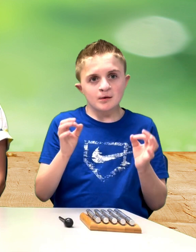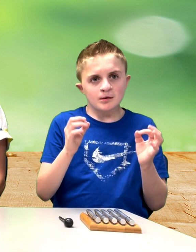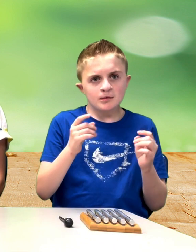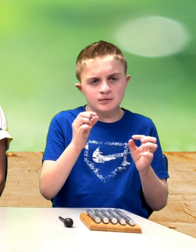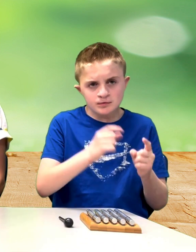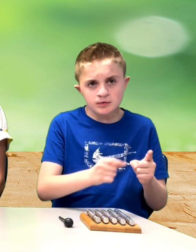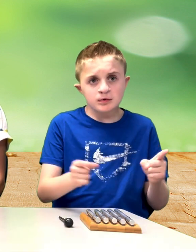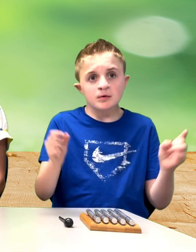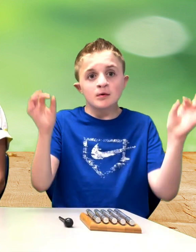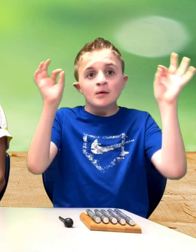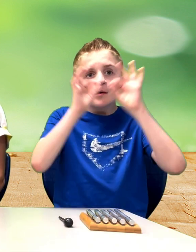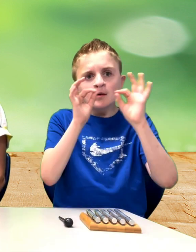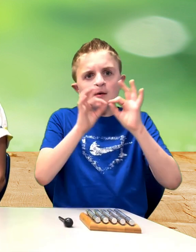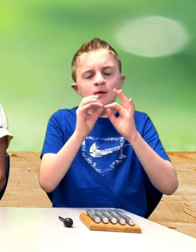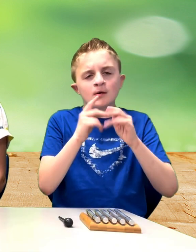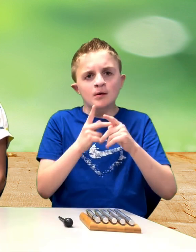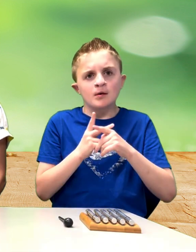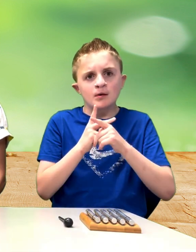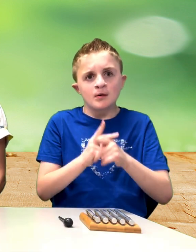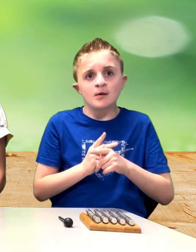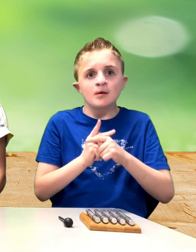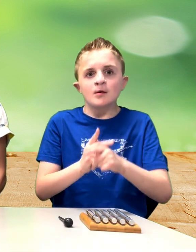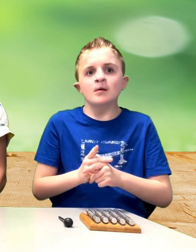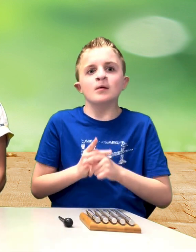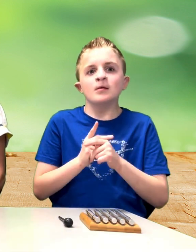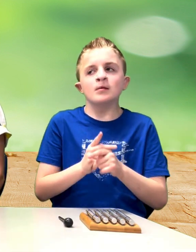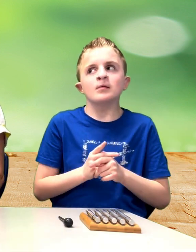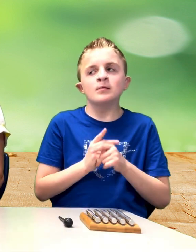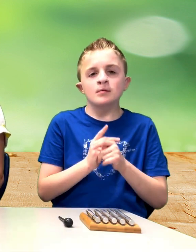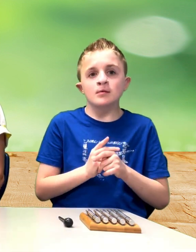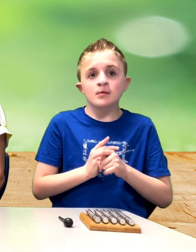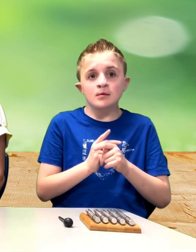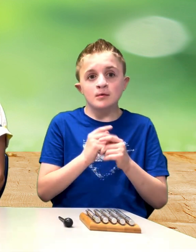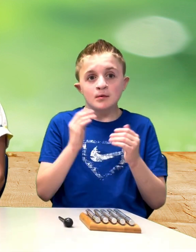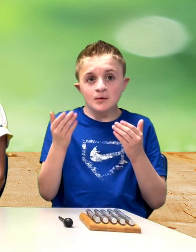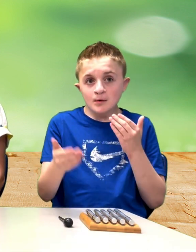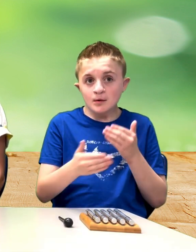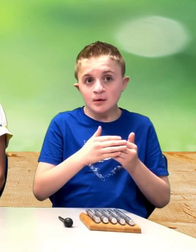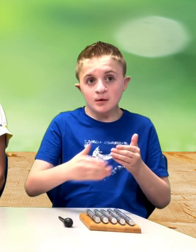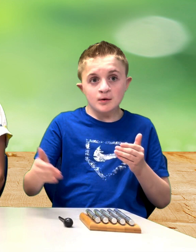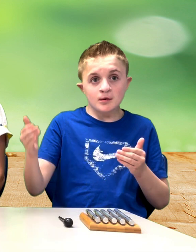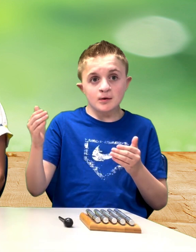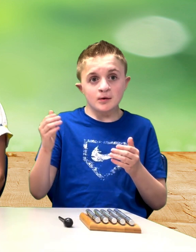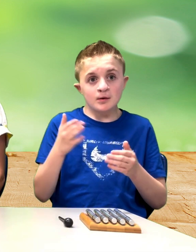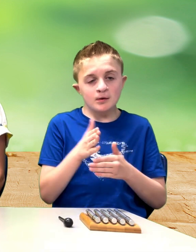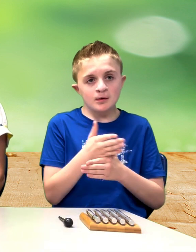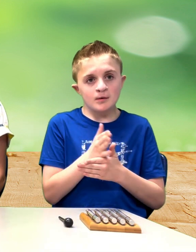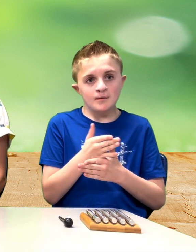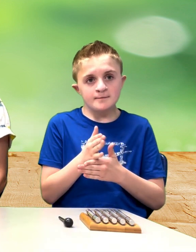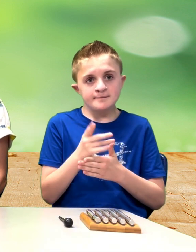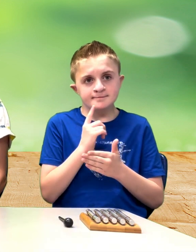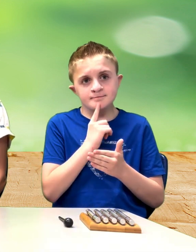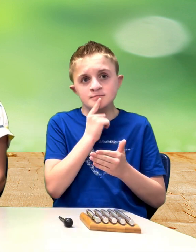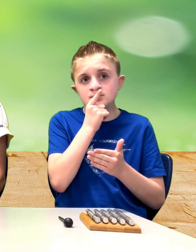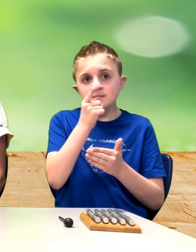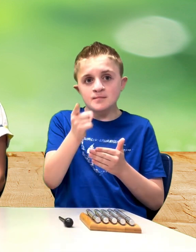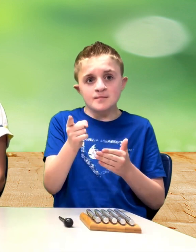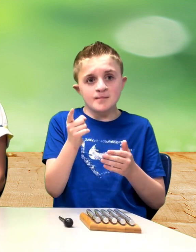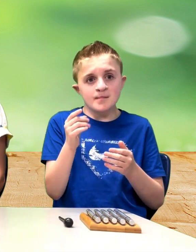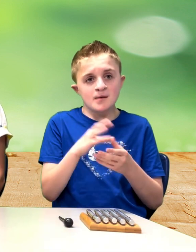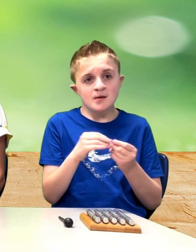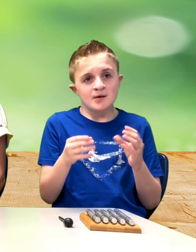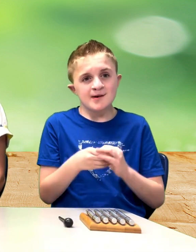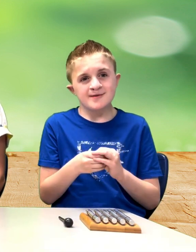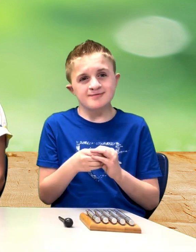words mattering. In the next few days, I will be sharing some real stories that are